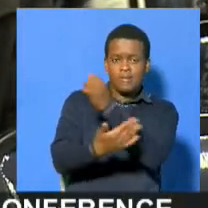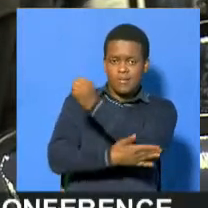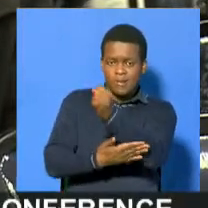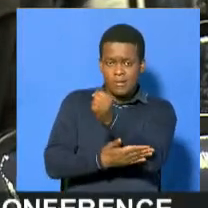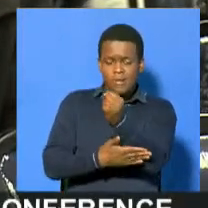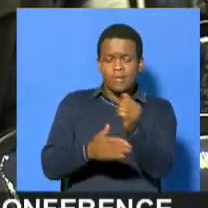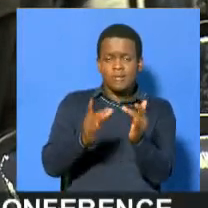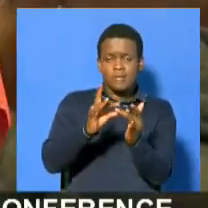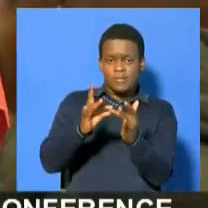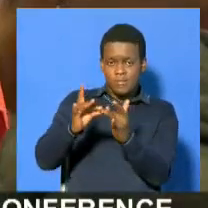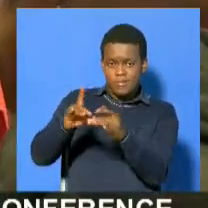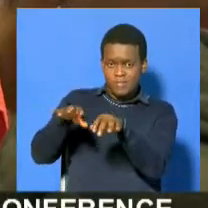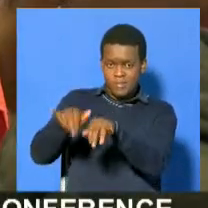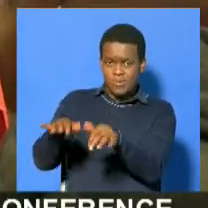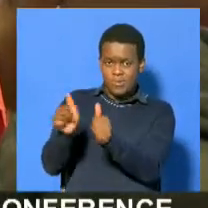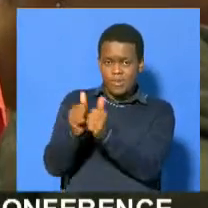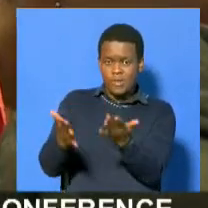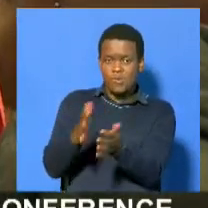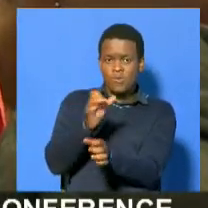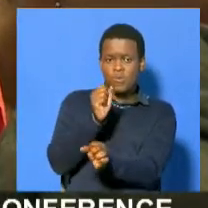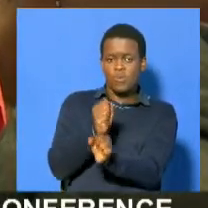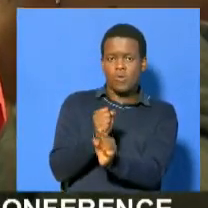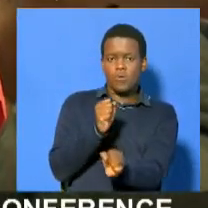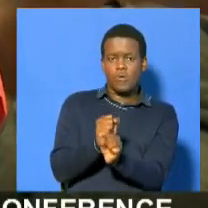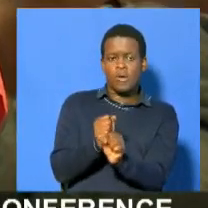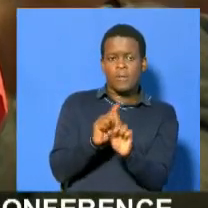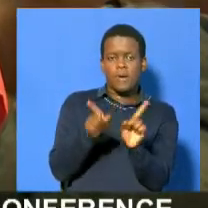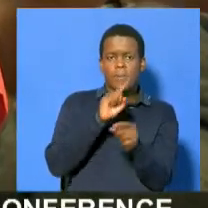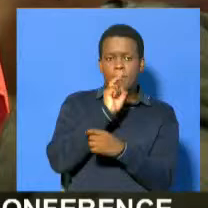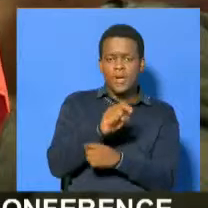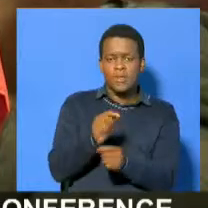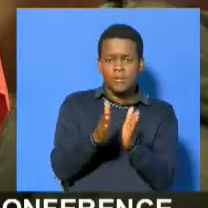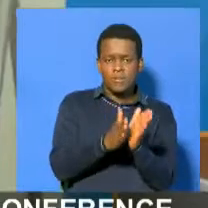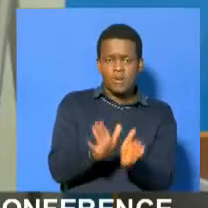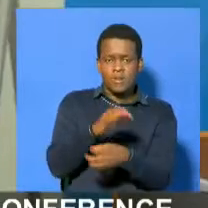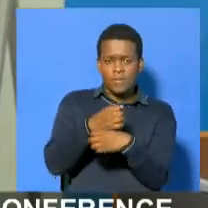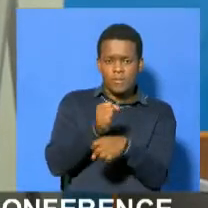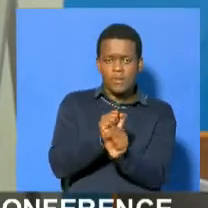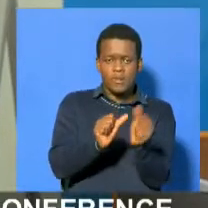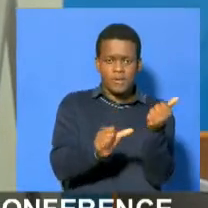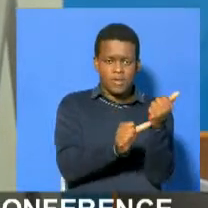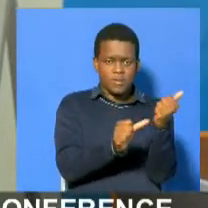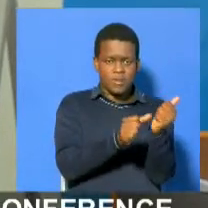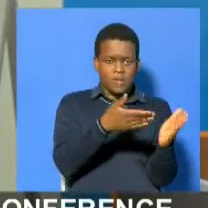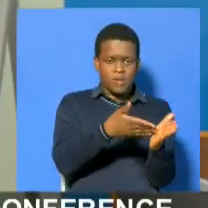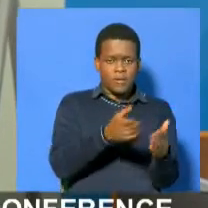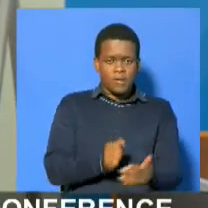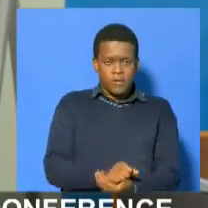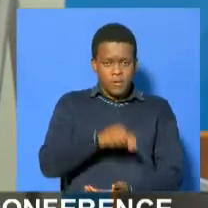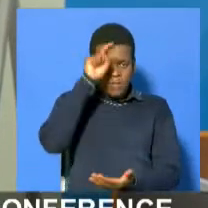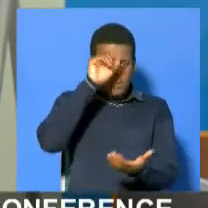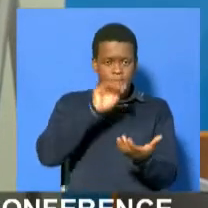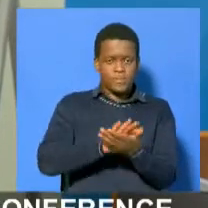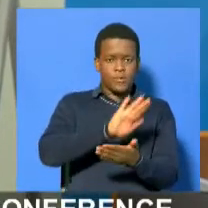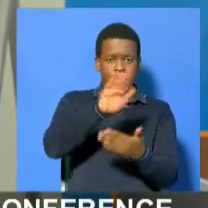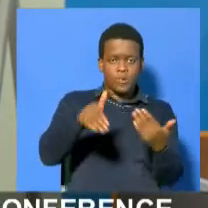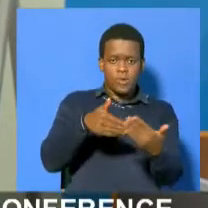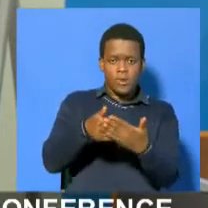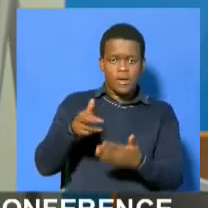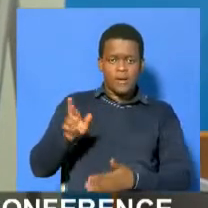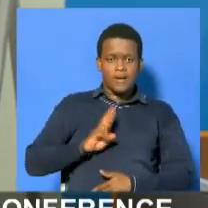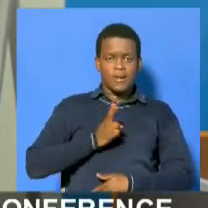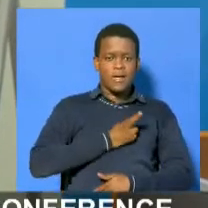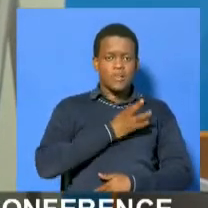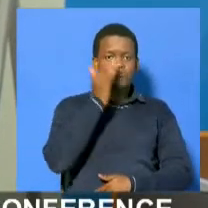that should be addressed as quickly as possible to see what can be done to reduce such. And we are all aware, as a nation,